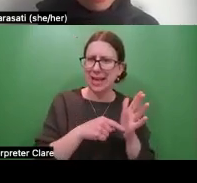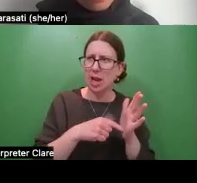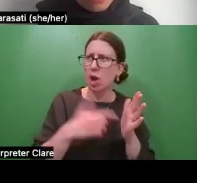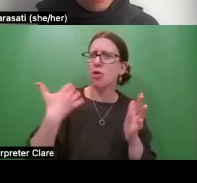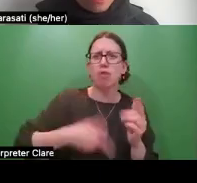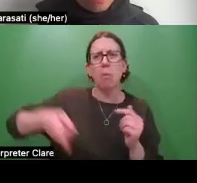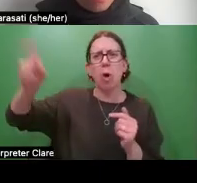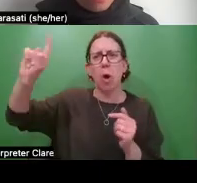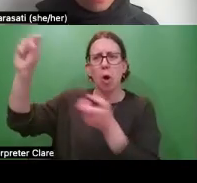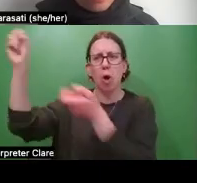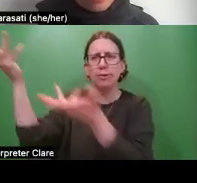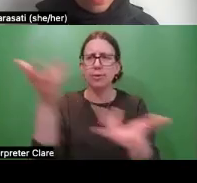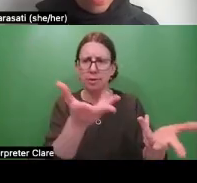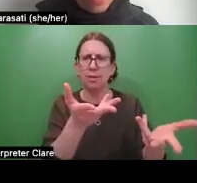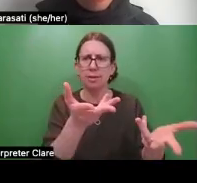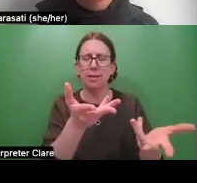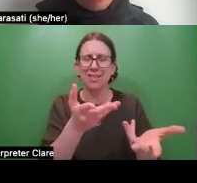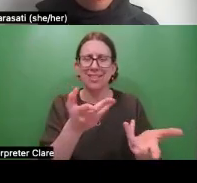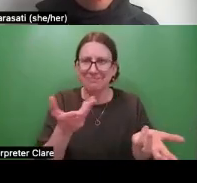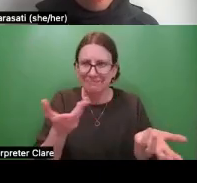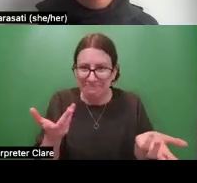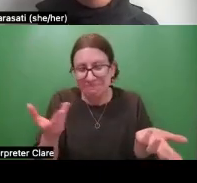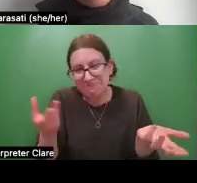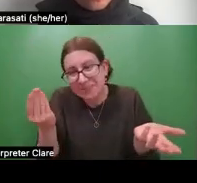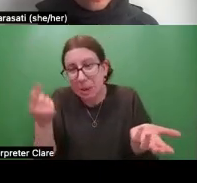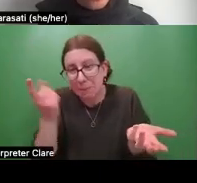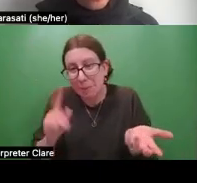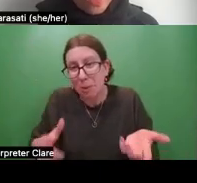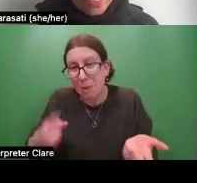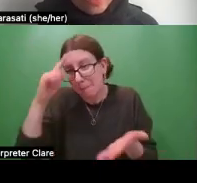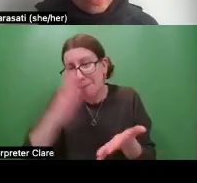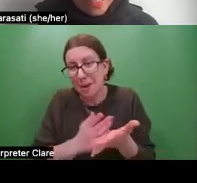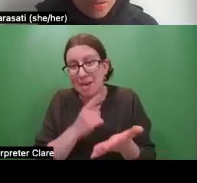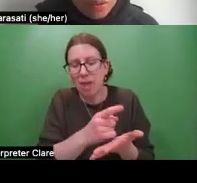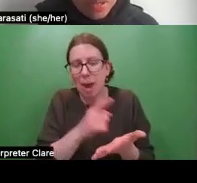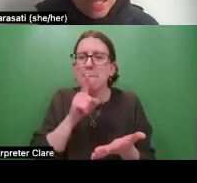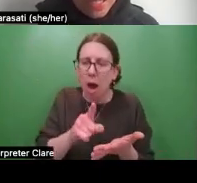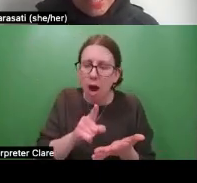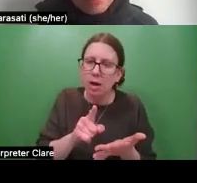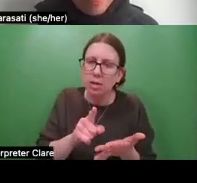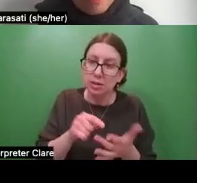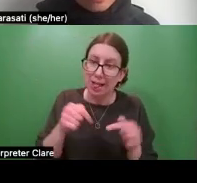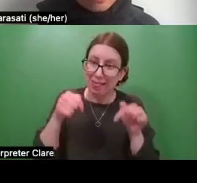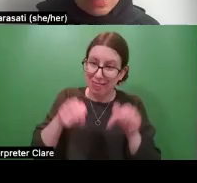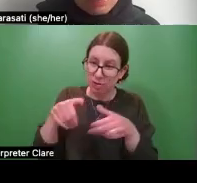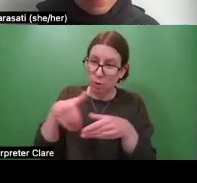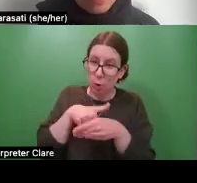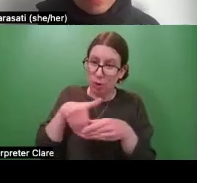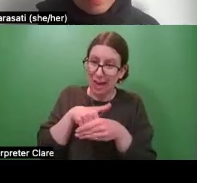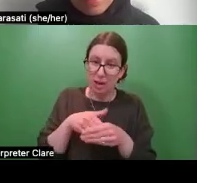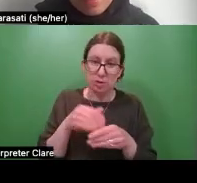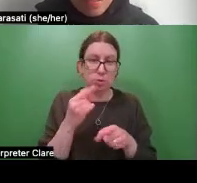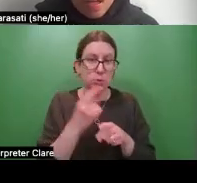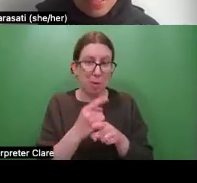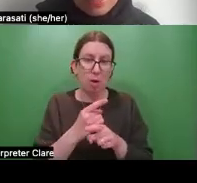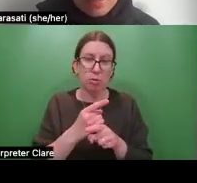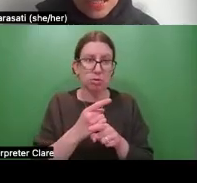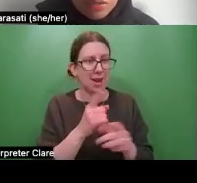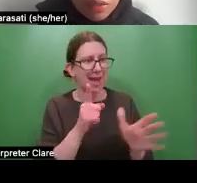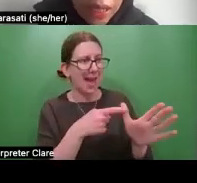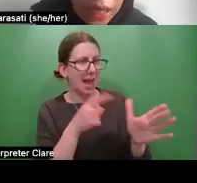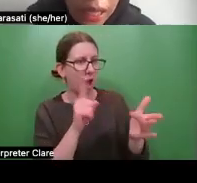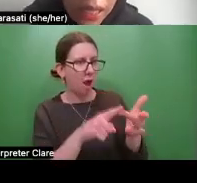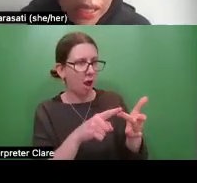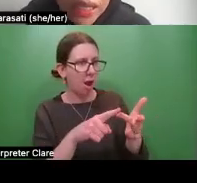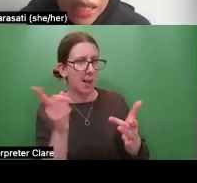I want to talk about how people trusting AI now and the parallels between our